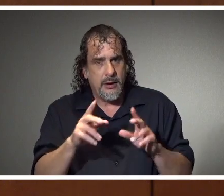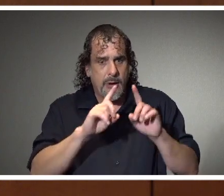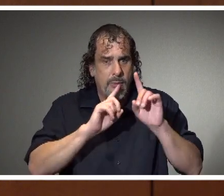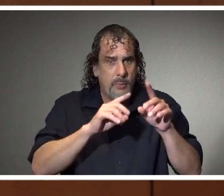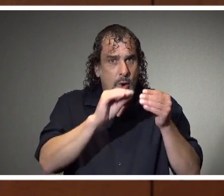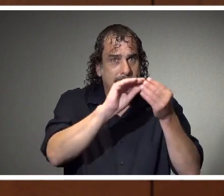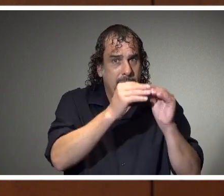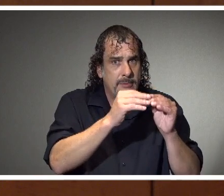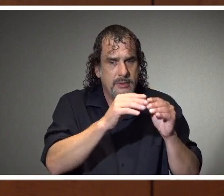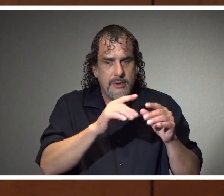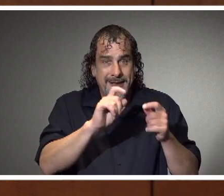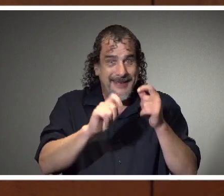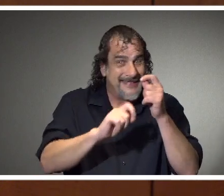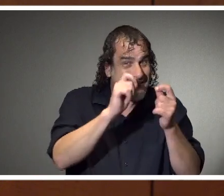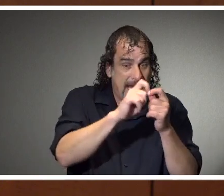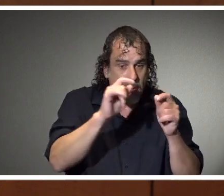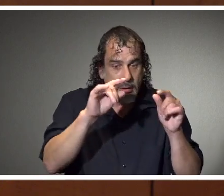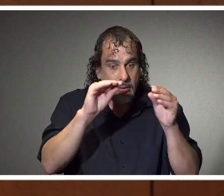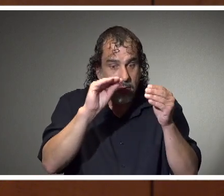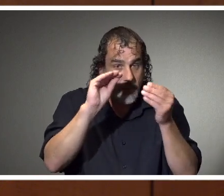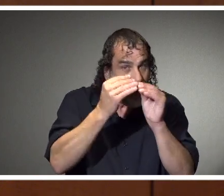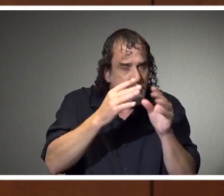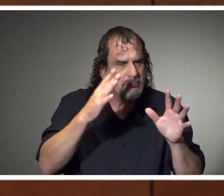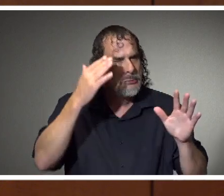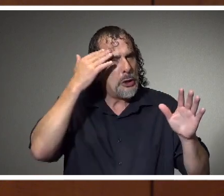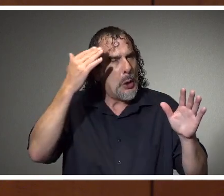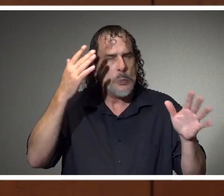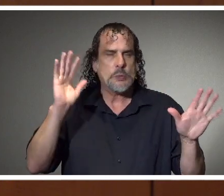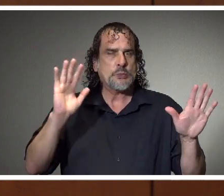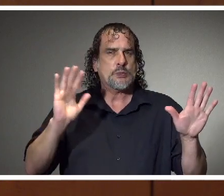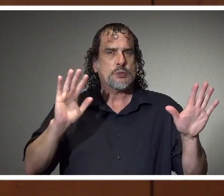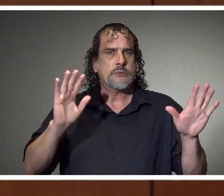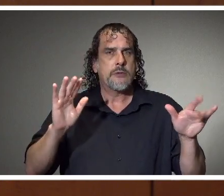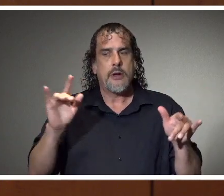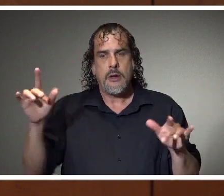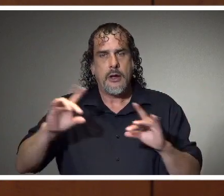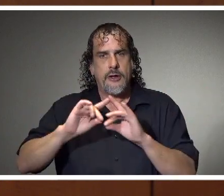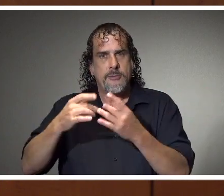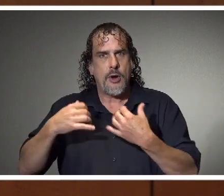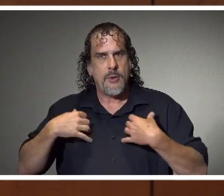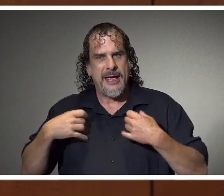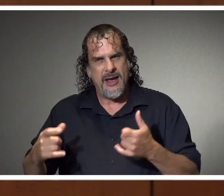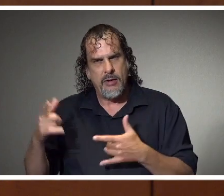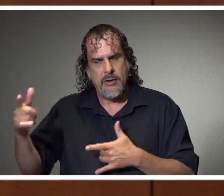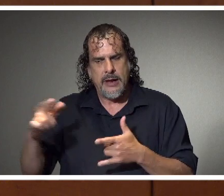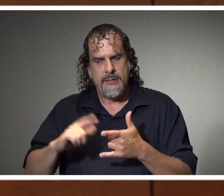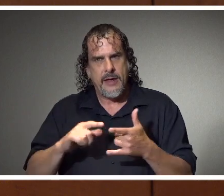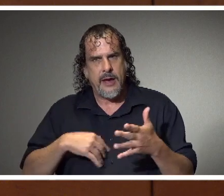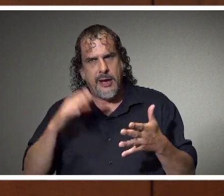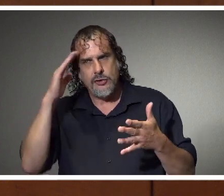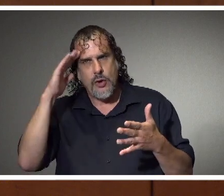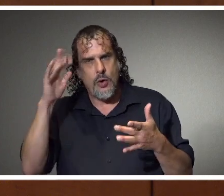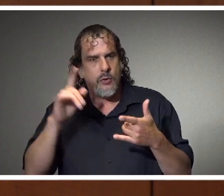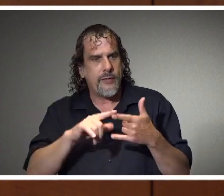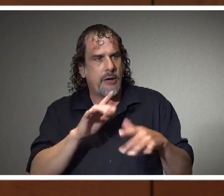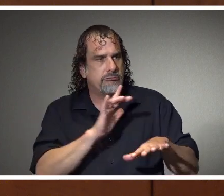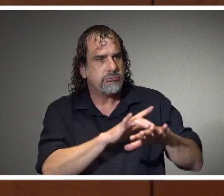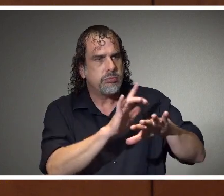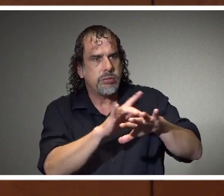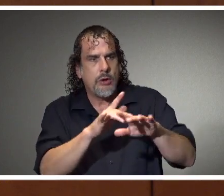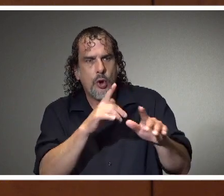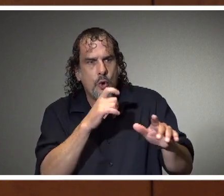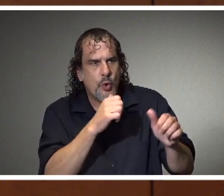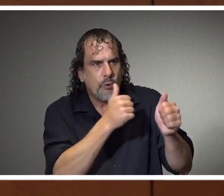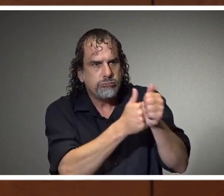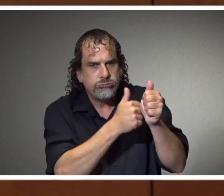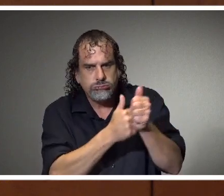reporting is not as accurate as the giving the Department of Health the ability to, through their contact tracers, to go actually look